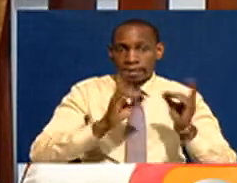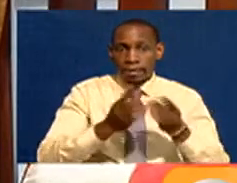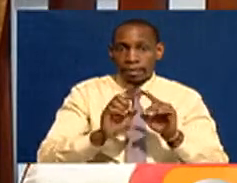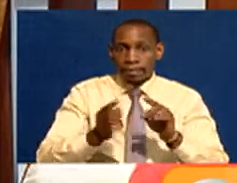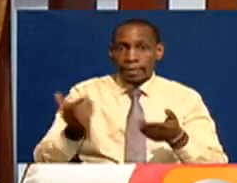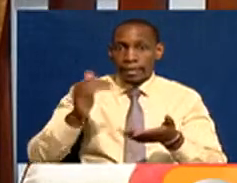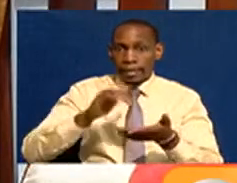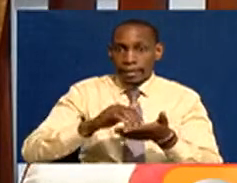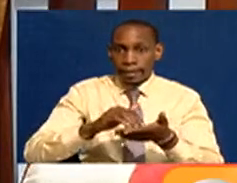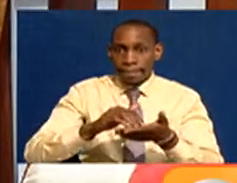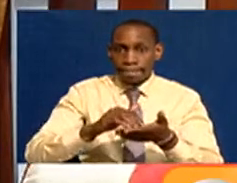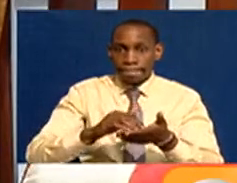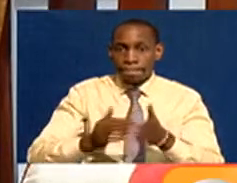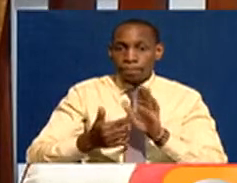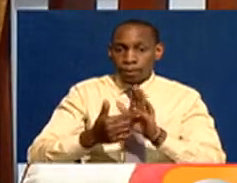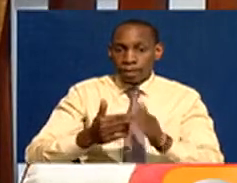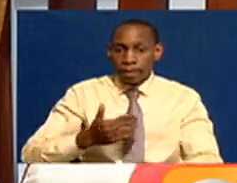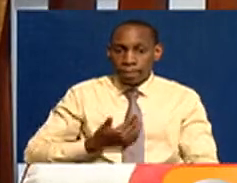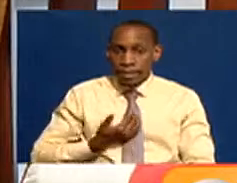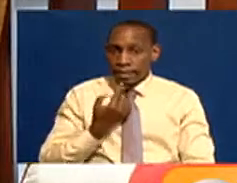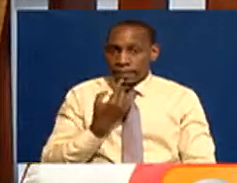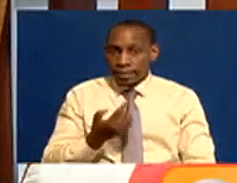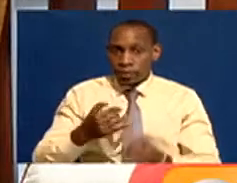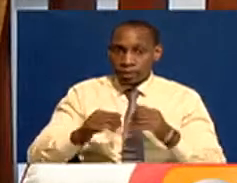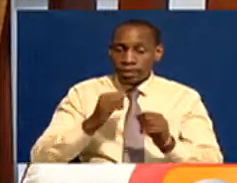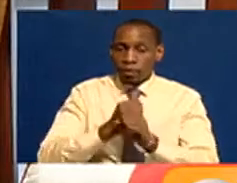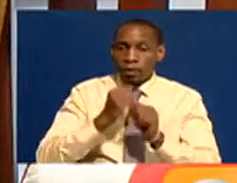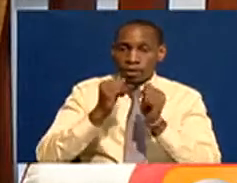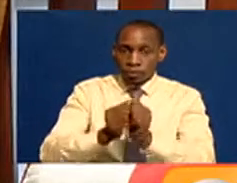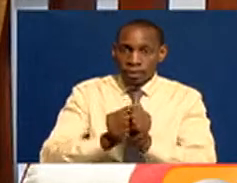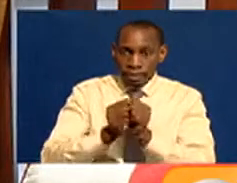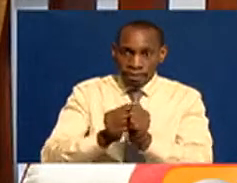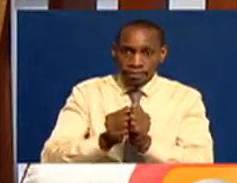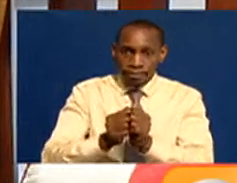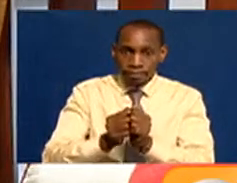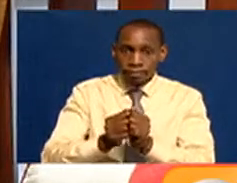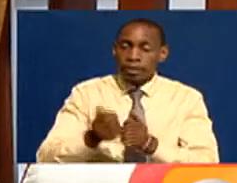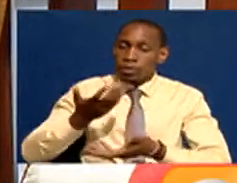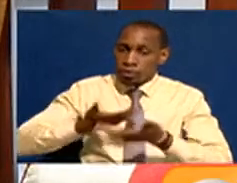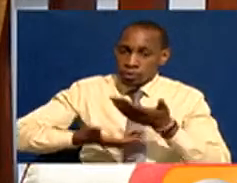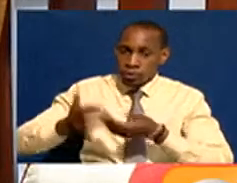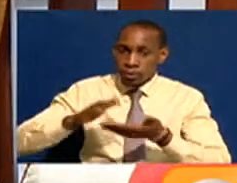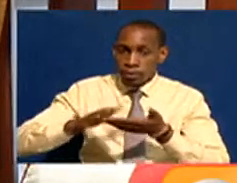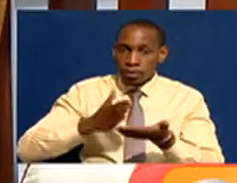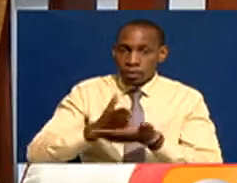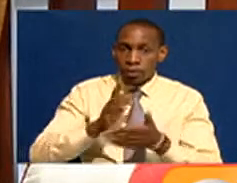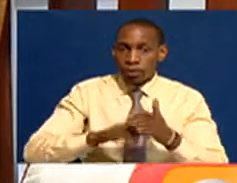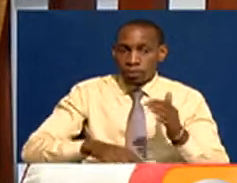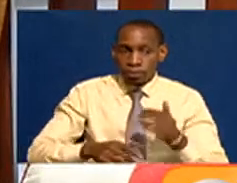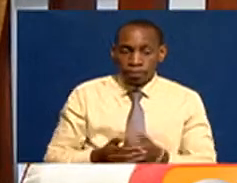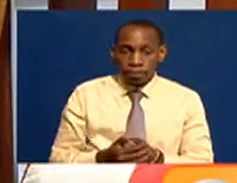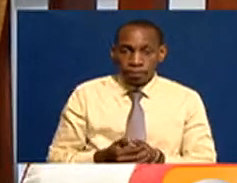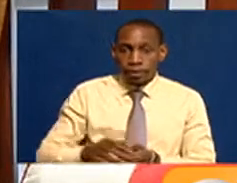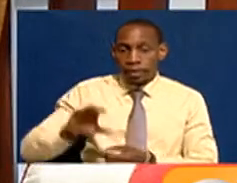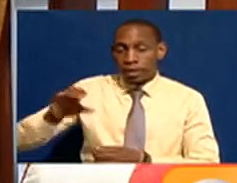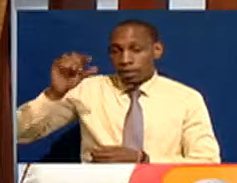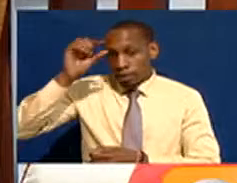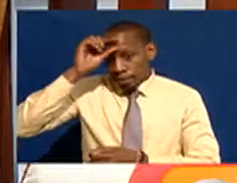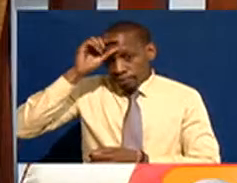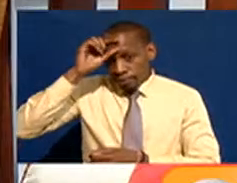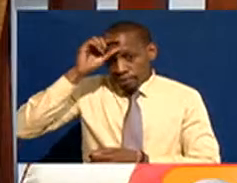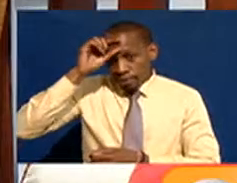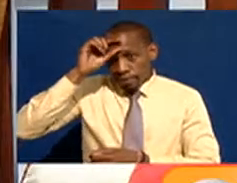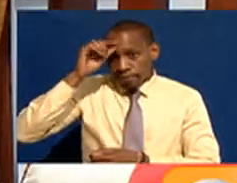as I have said, we are trying to work together, talking more. Through, you know, the county governments, they have